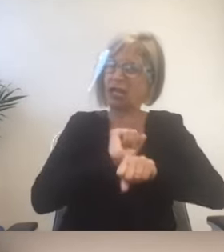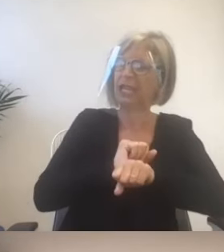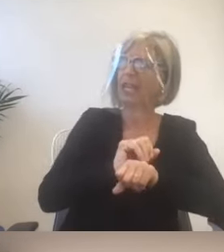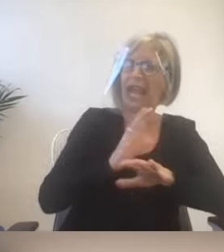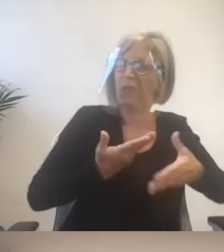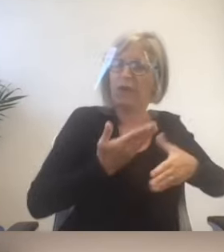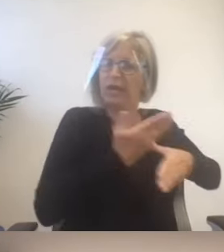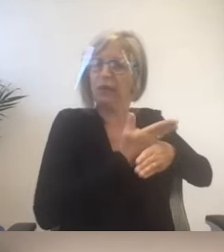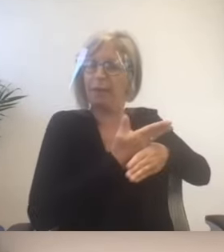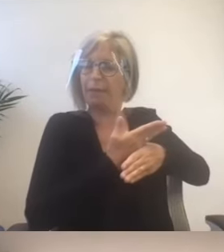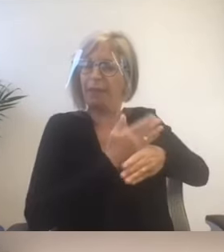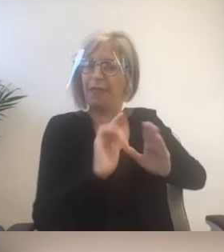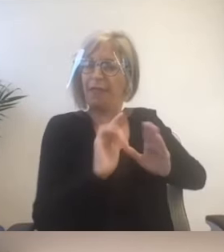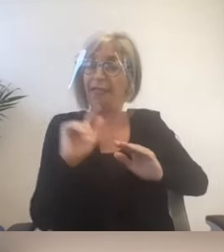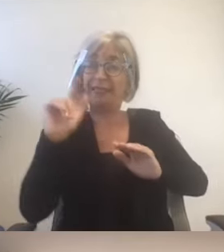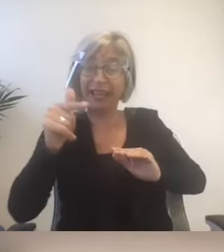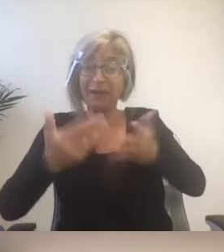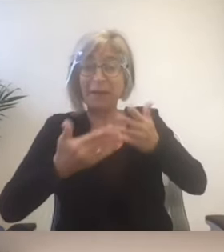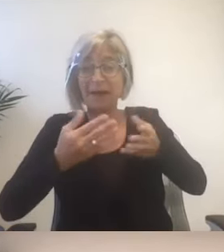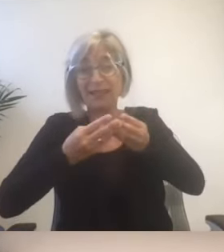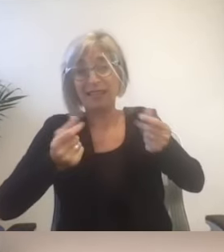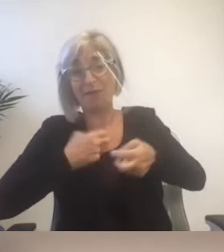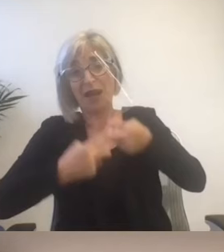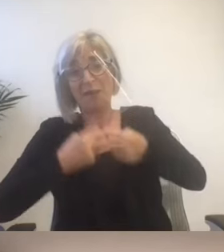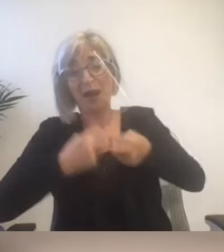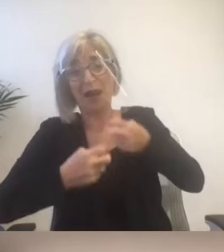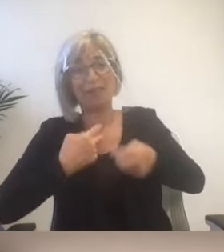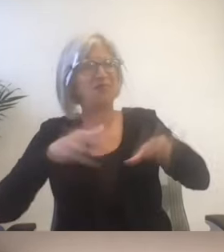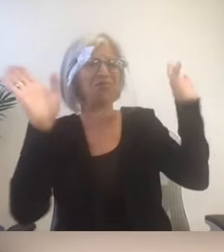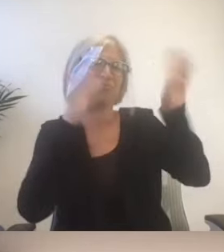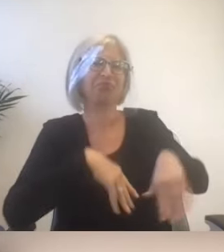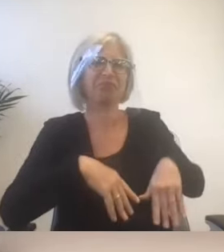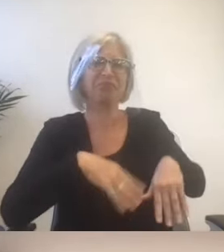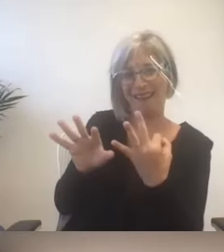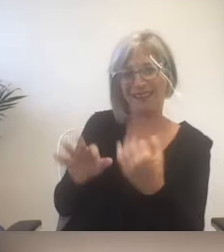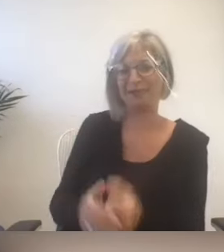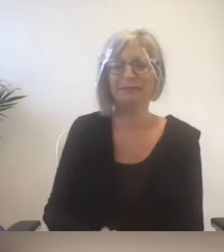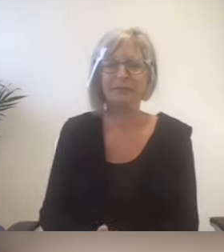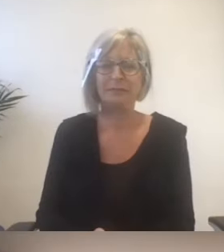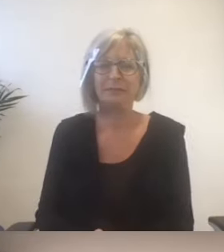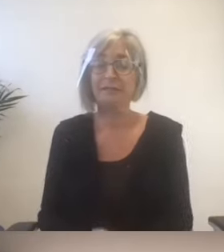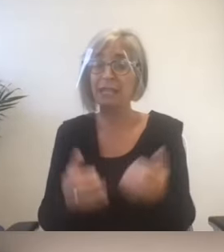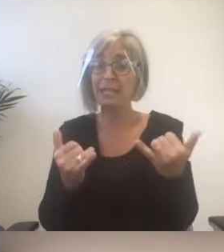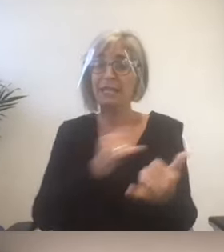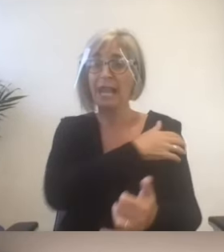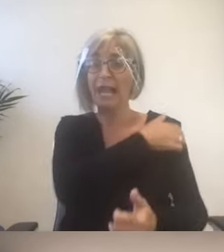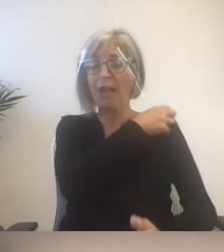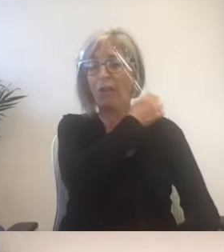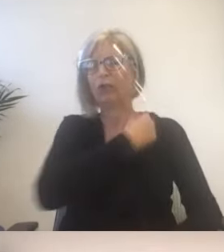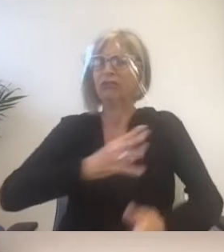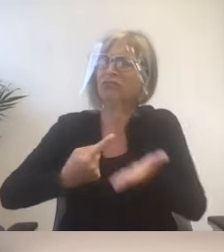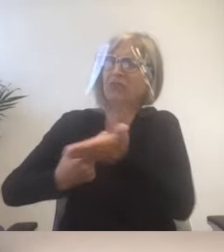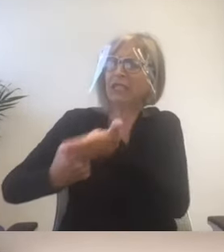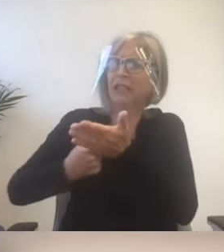me. And hopefully by that point, I would have already solved my own issue. And I can just tell them, never mind, guys, you're cool. So let's talk a little bit about this